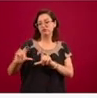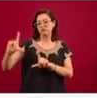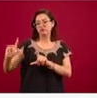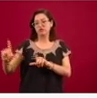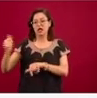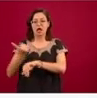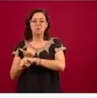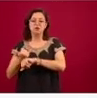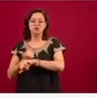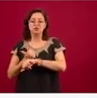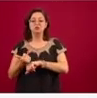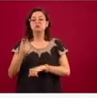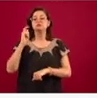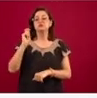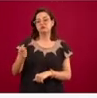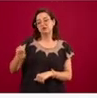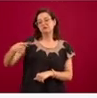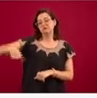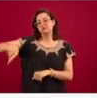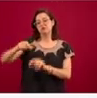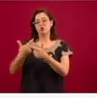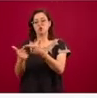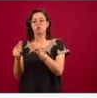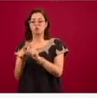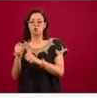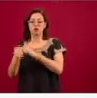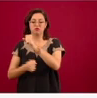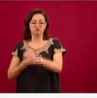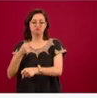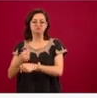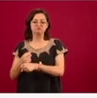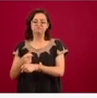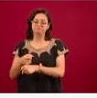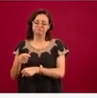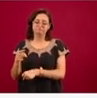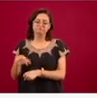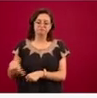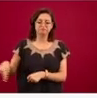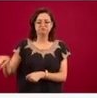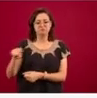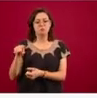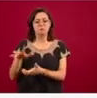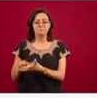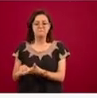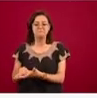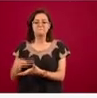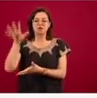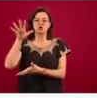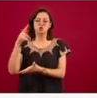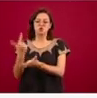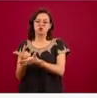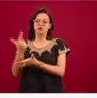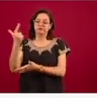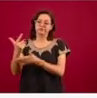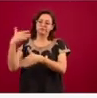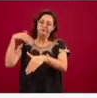the age group, the older the citizen, the higher the probability of being hospitalized.